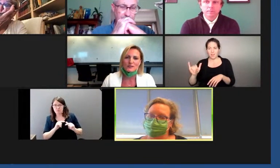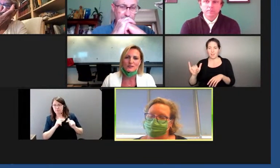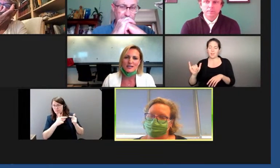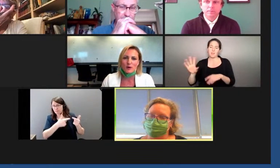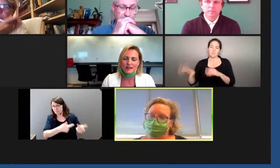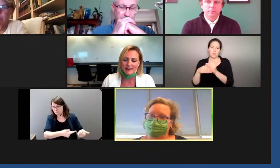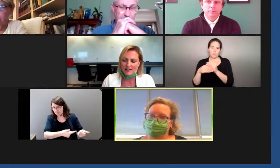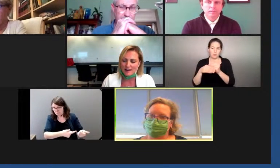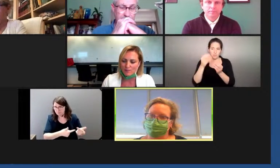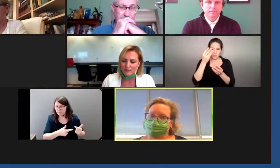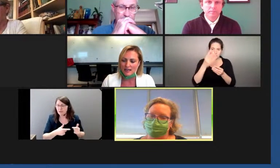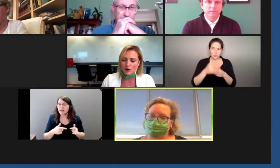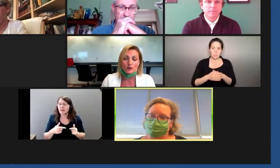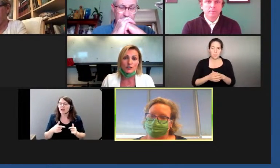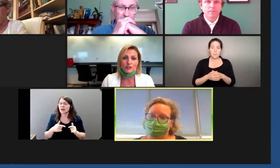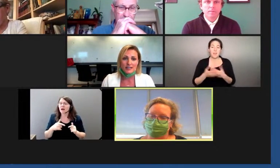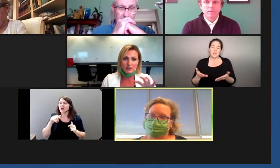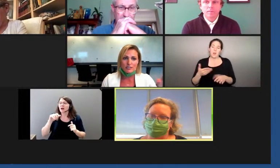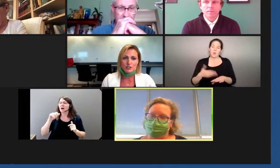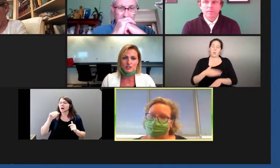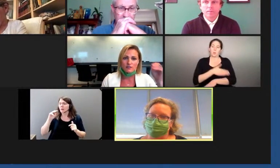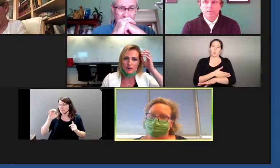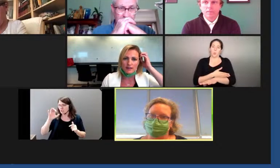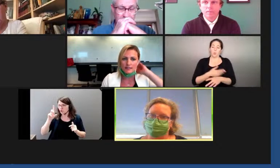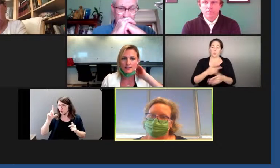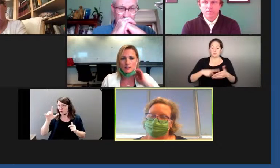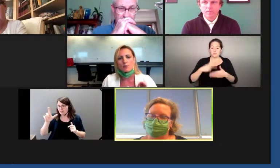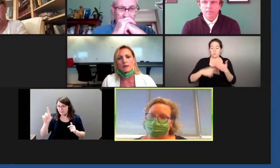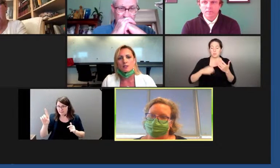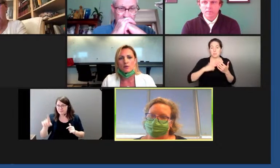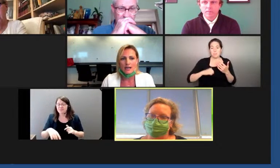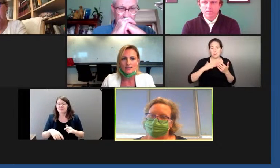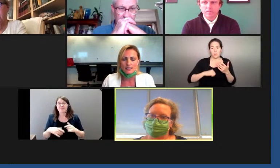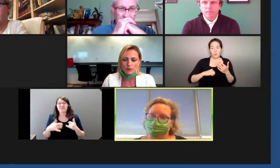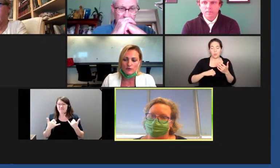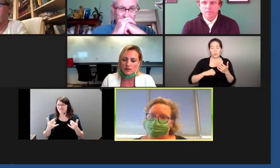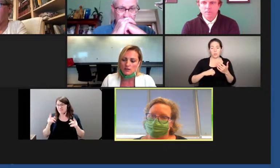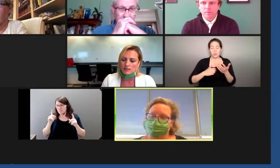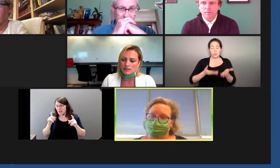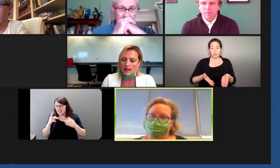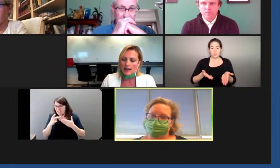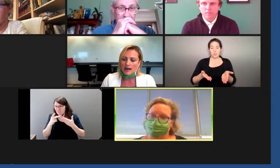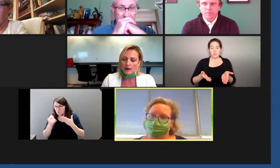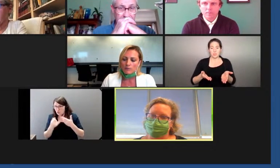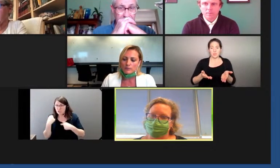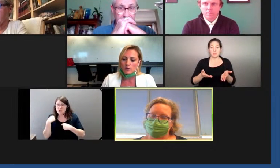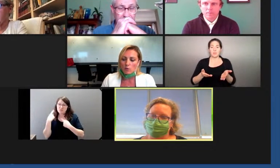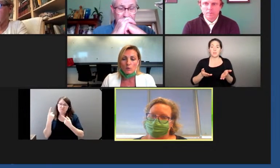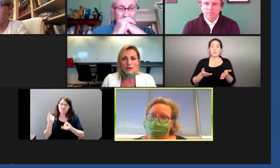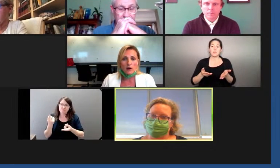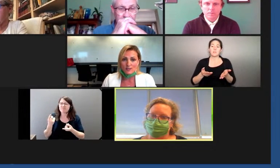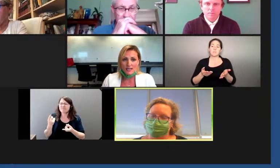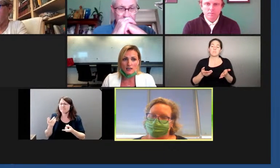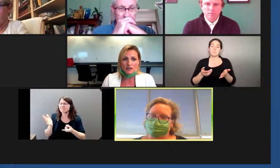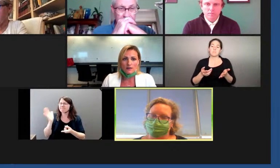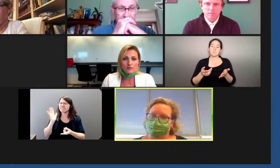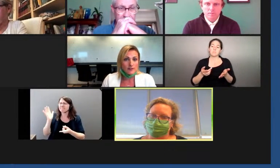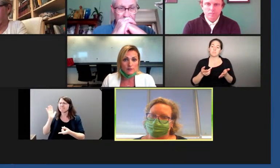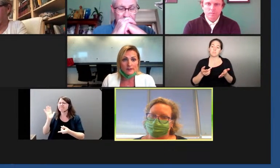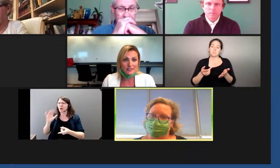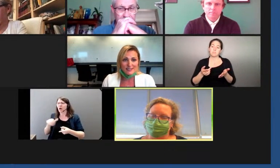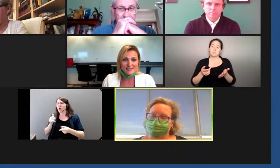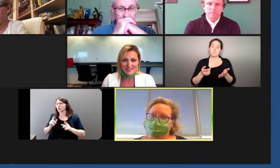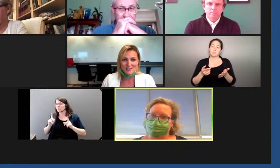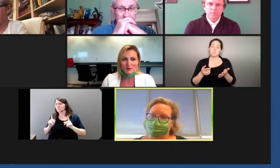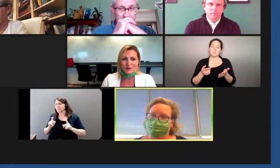building upon earlier iterations of the pilot that took place over the last couple of years. So what we are seeing